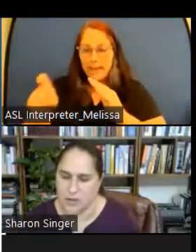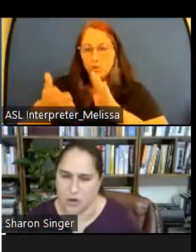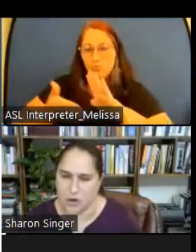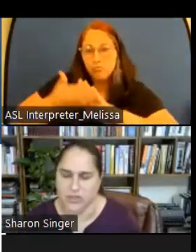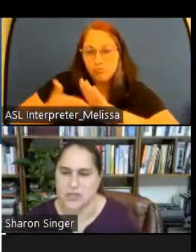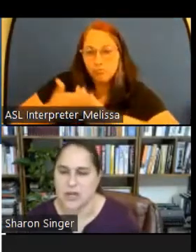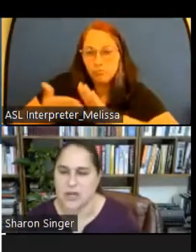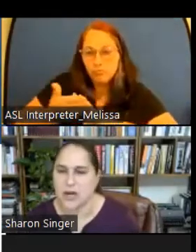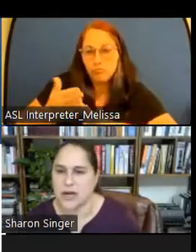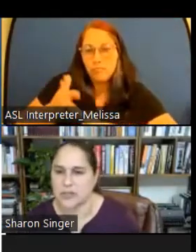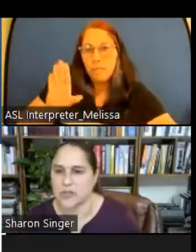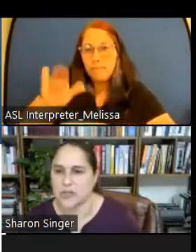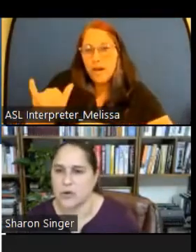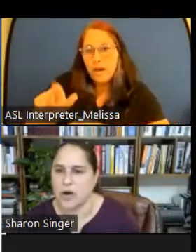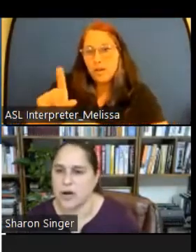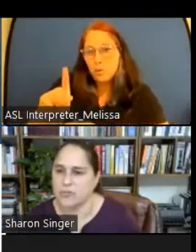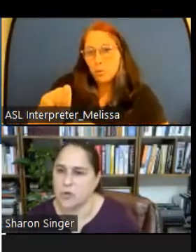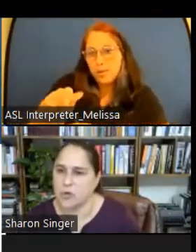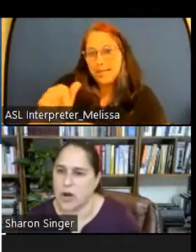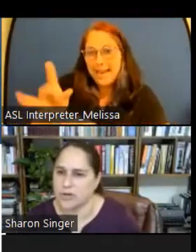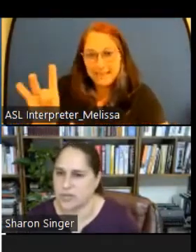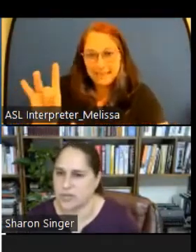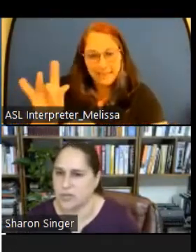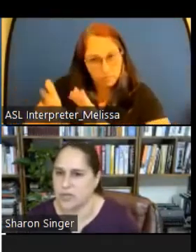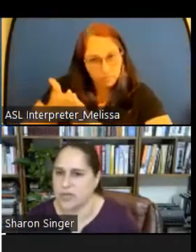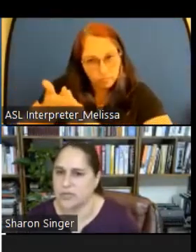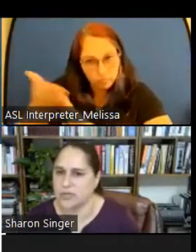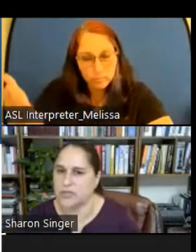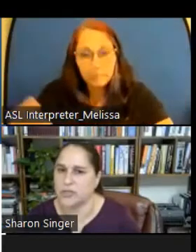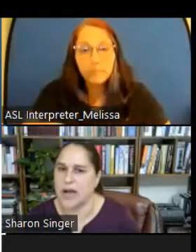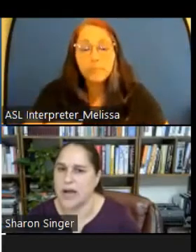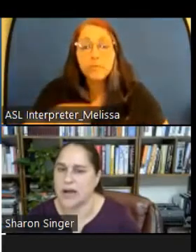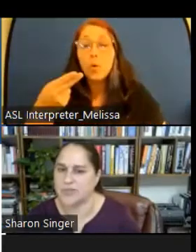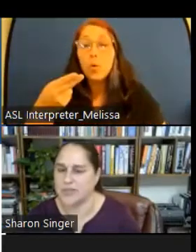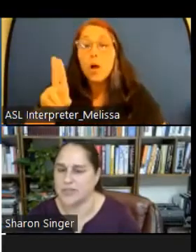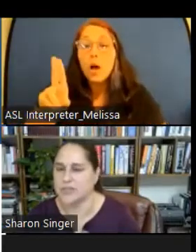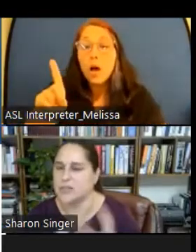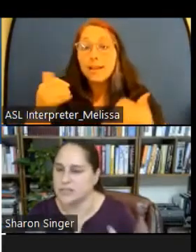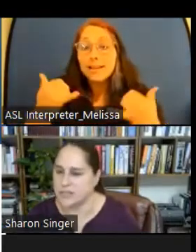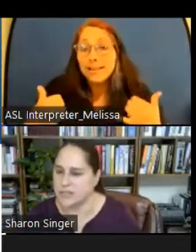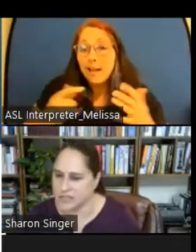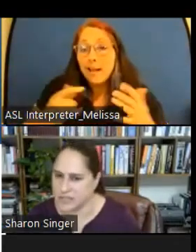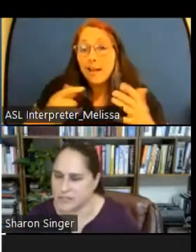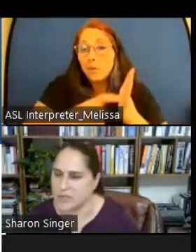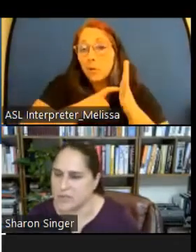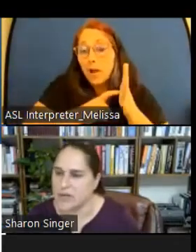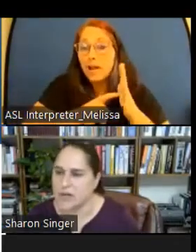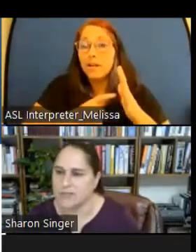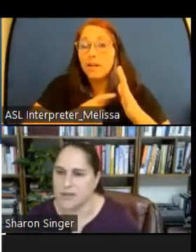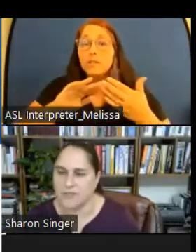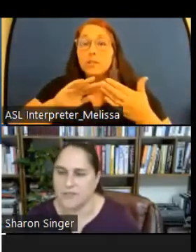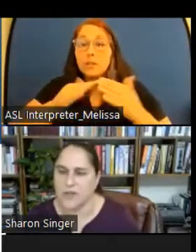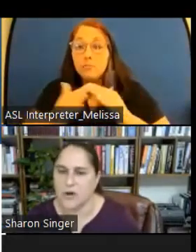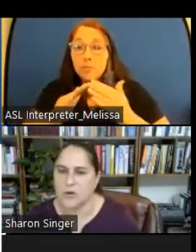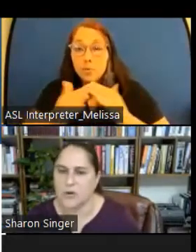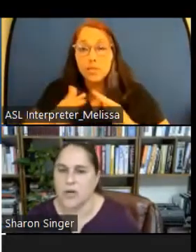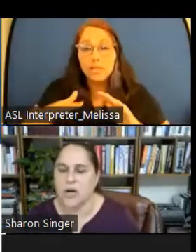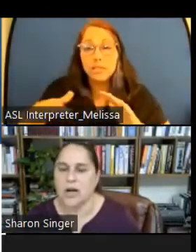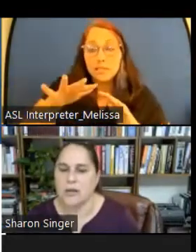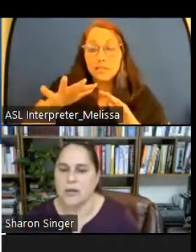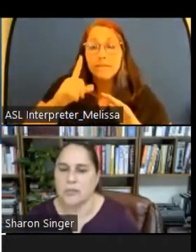in the works. So HUD requires communities to have this system of